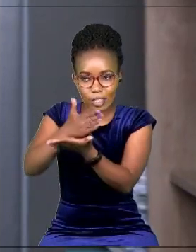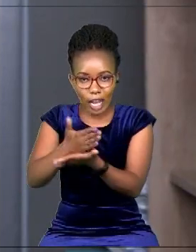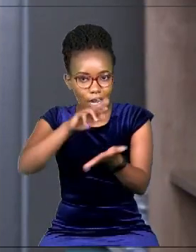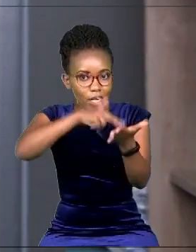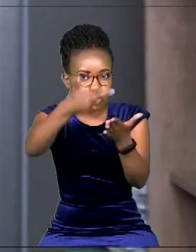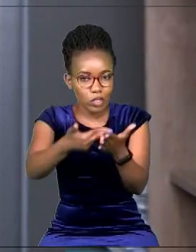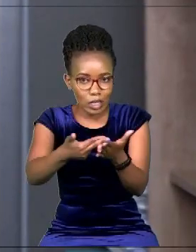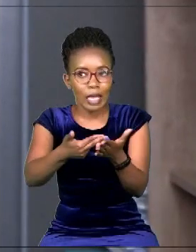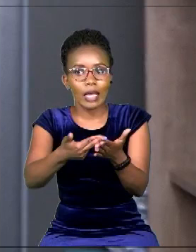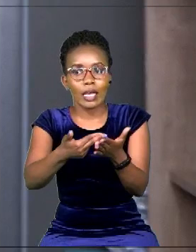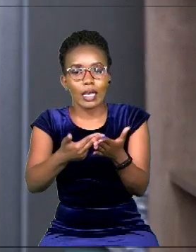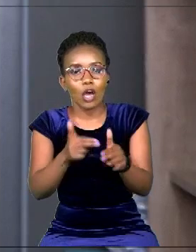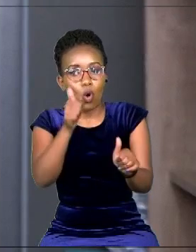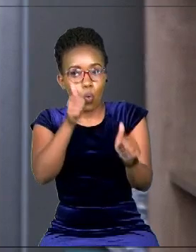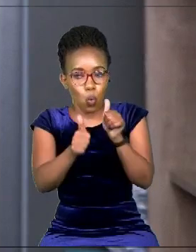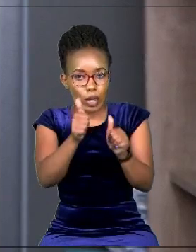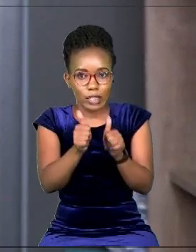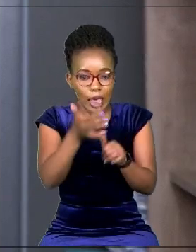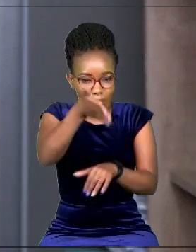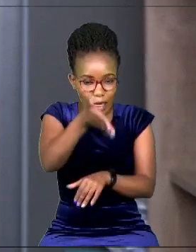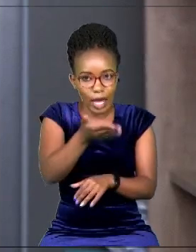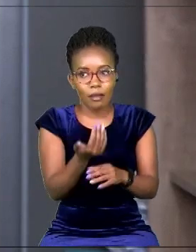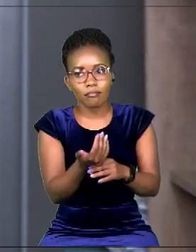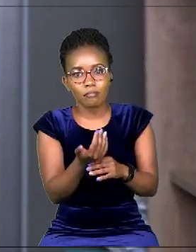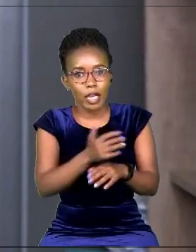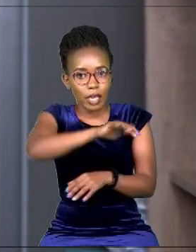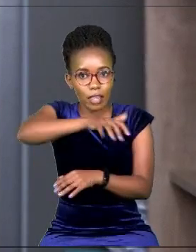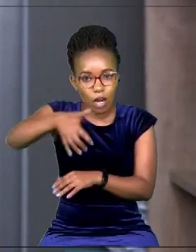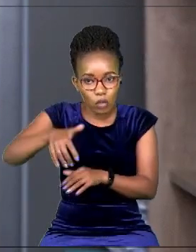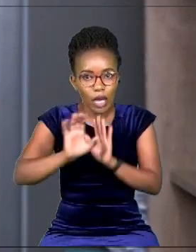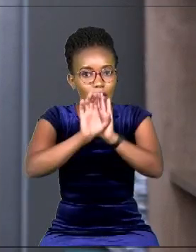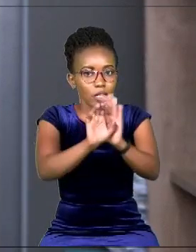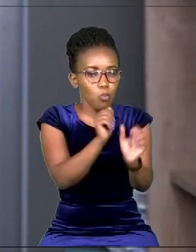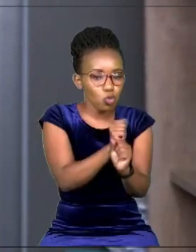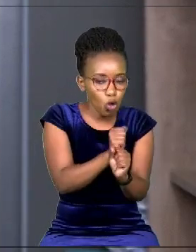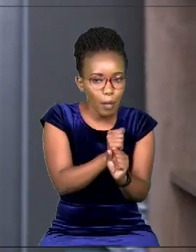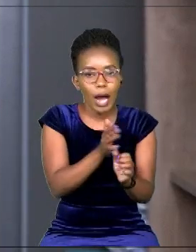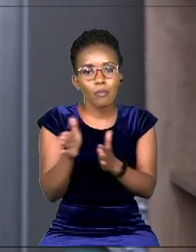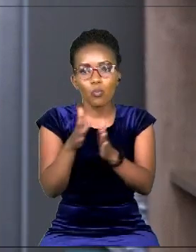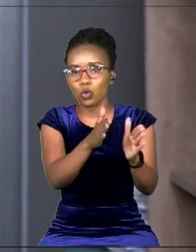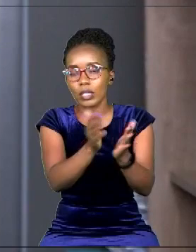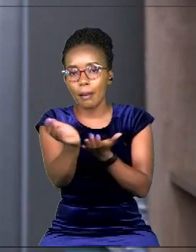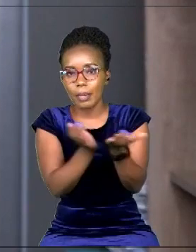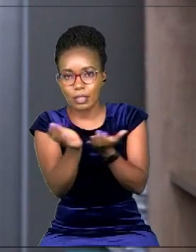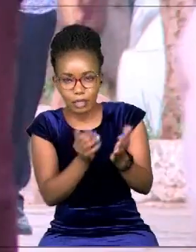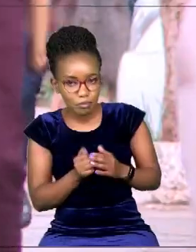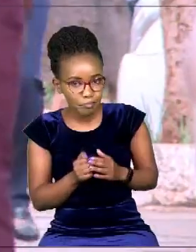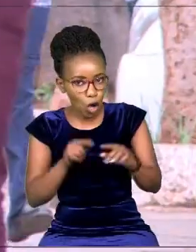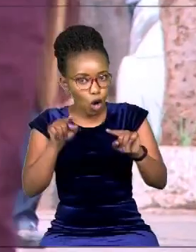resources that have been are available in the county in terms of jobs, in terms of business opportunities. So that also causes a